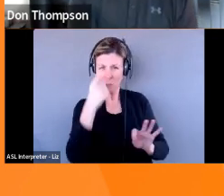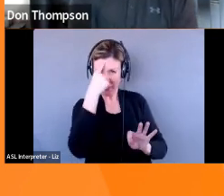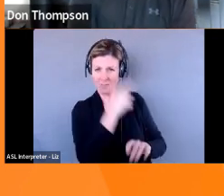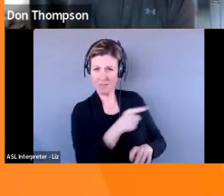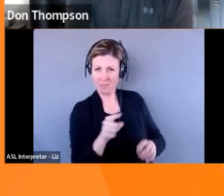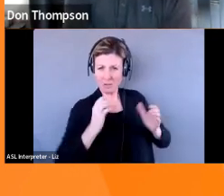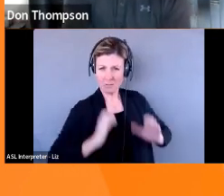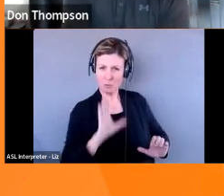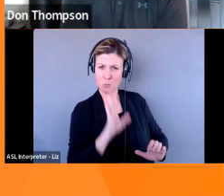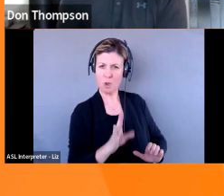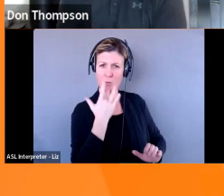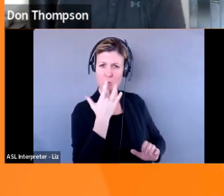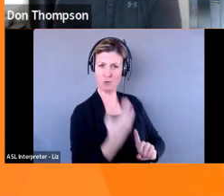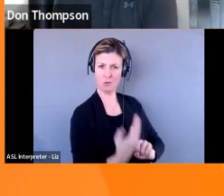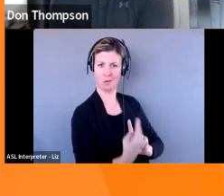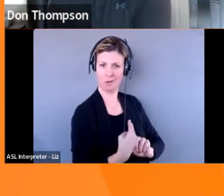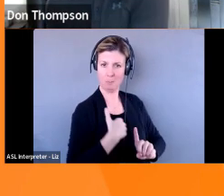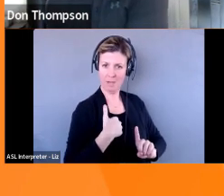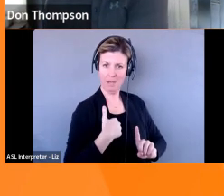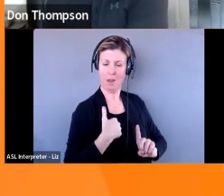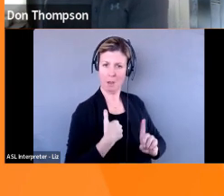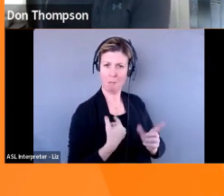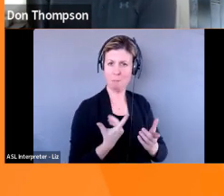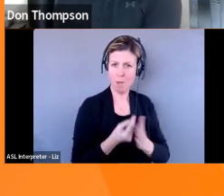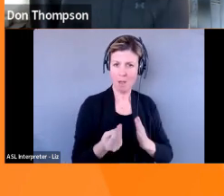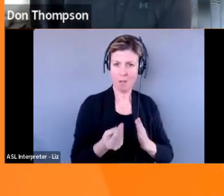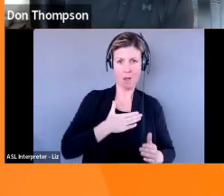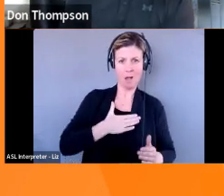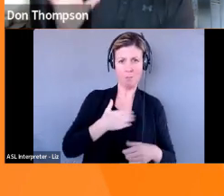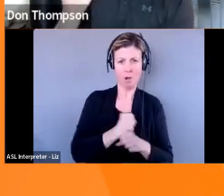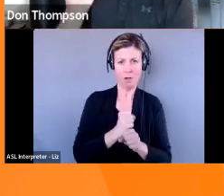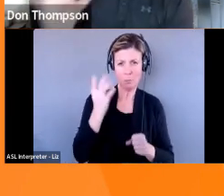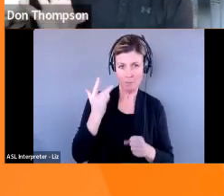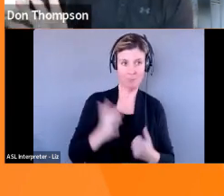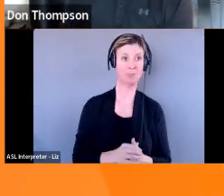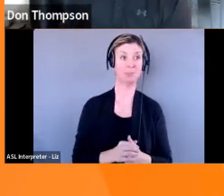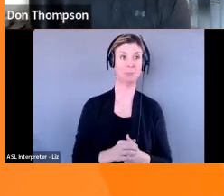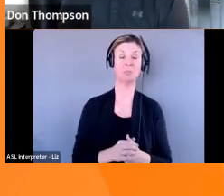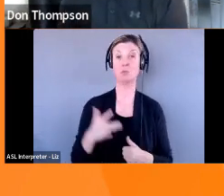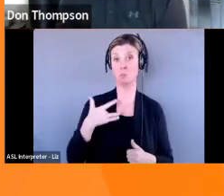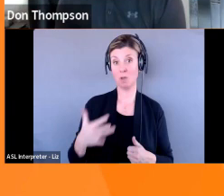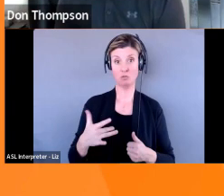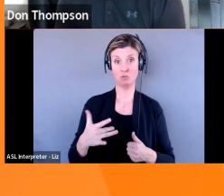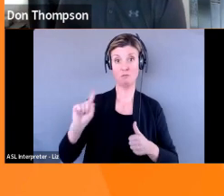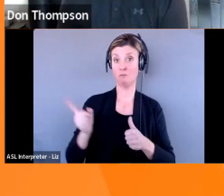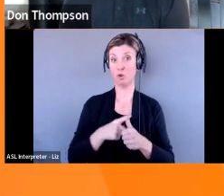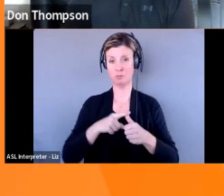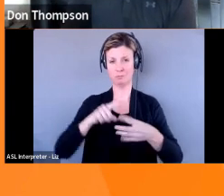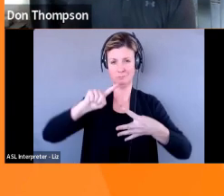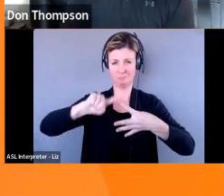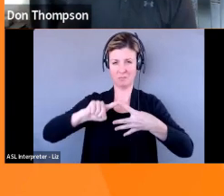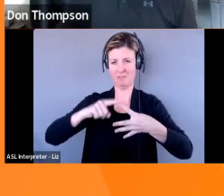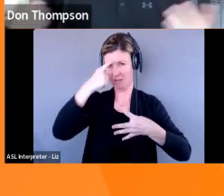So with competition, pricing is usually the first lever that people talk about.